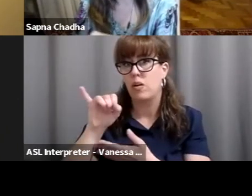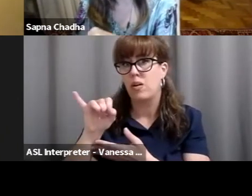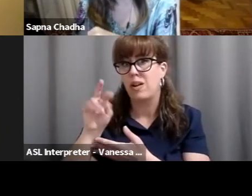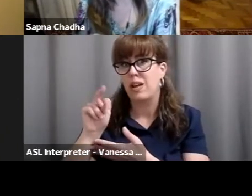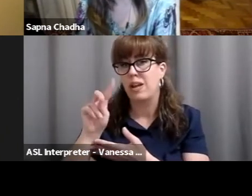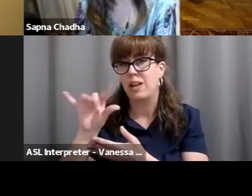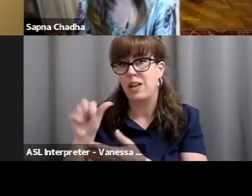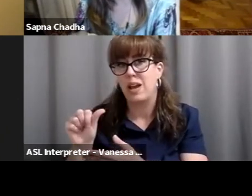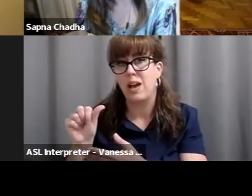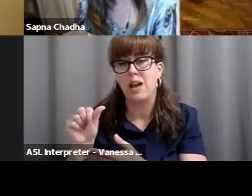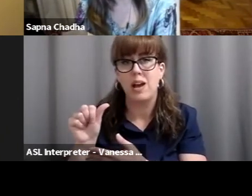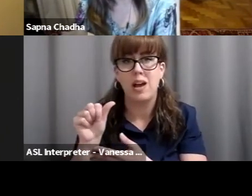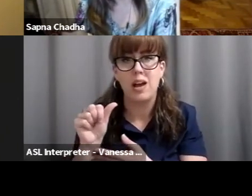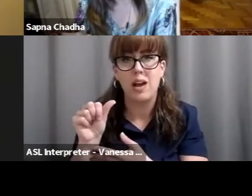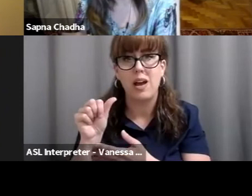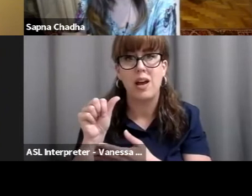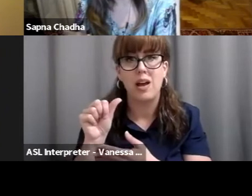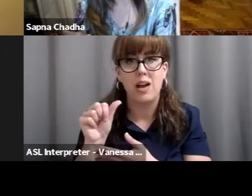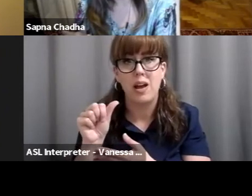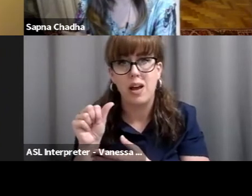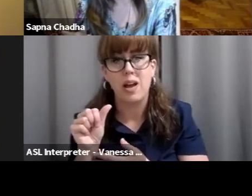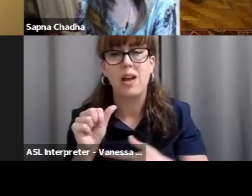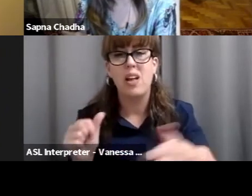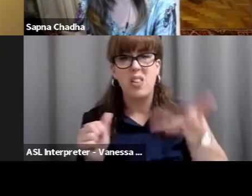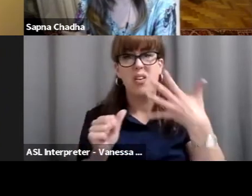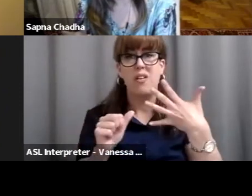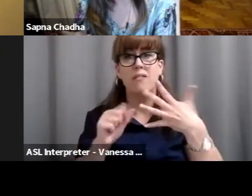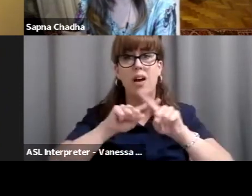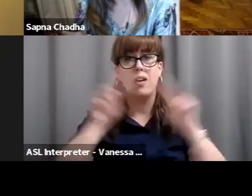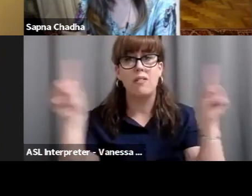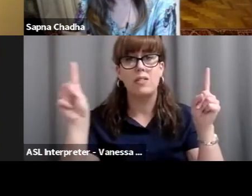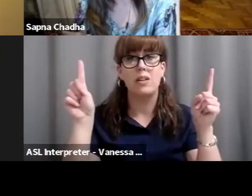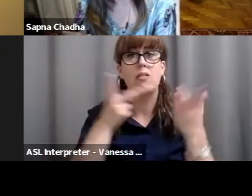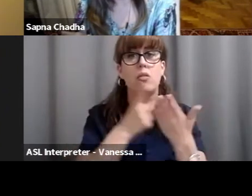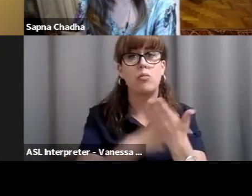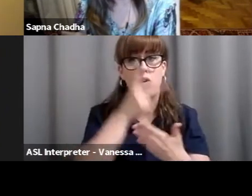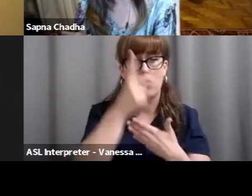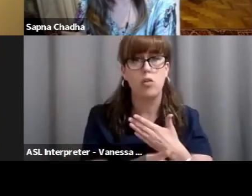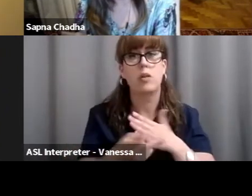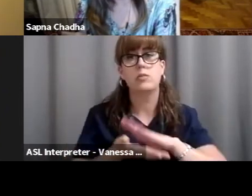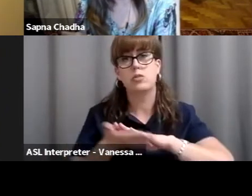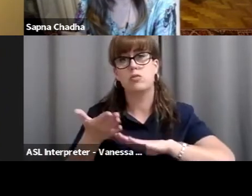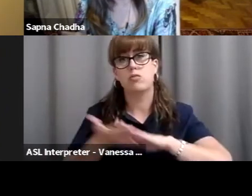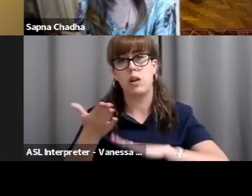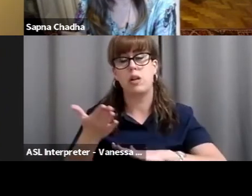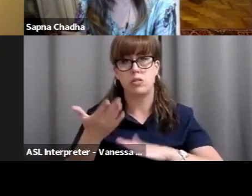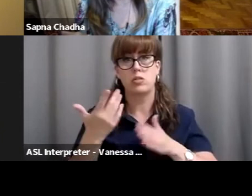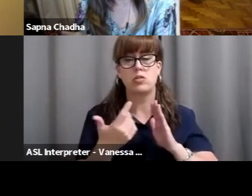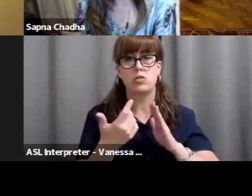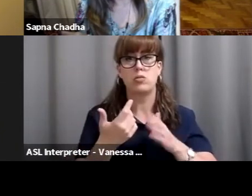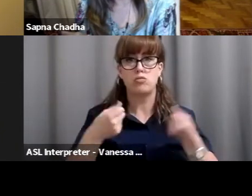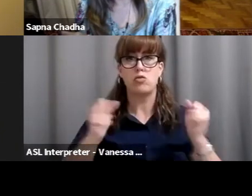that there are 5 different programs running right now about women leadership, of hiring women,